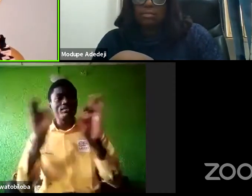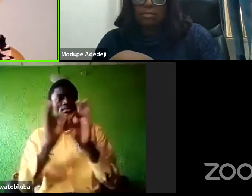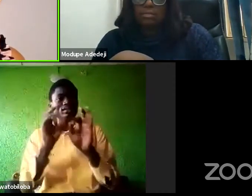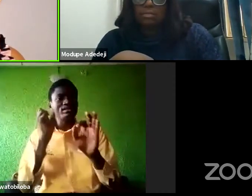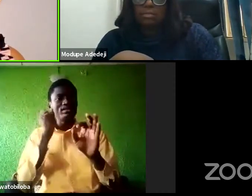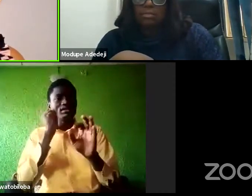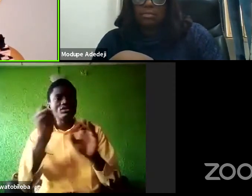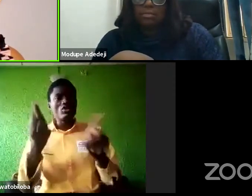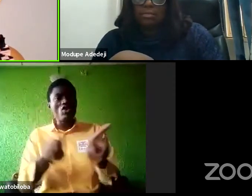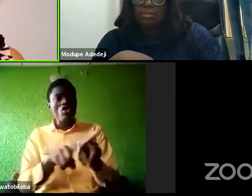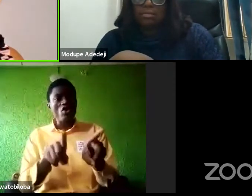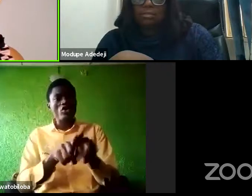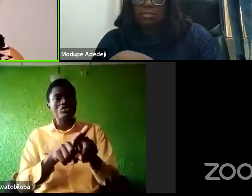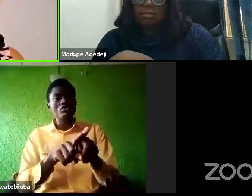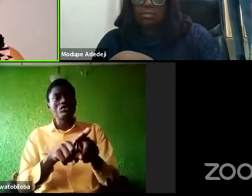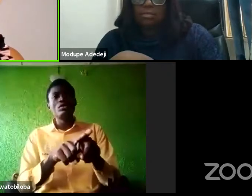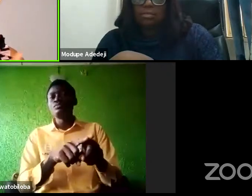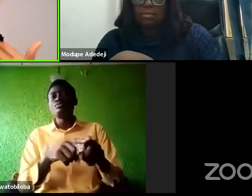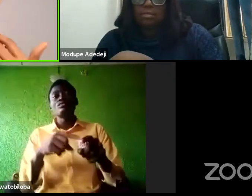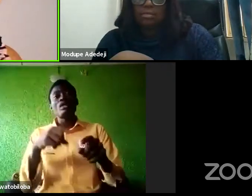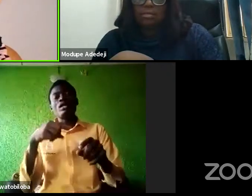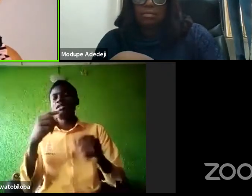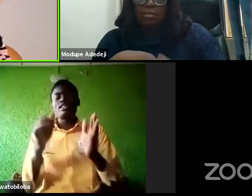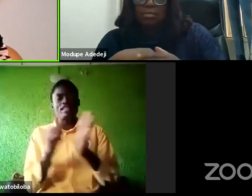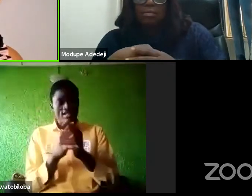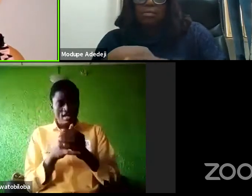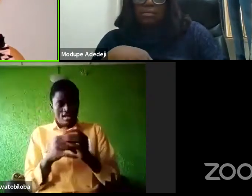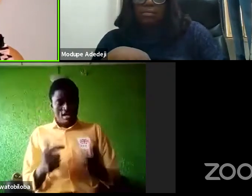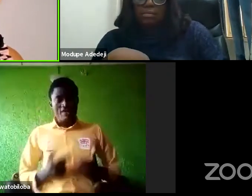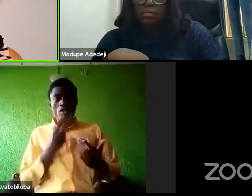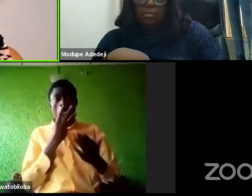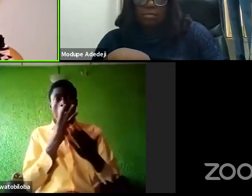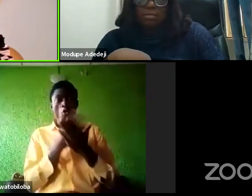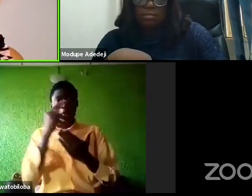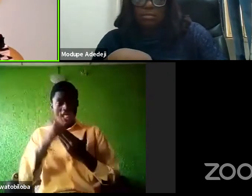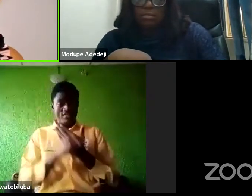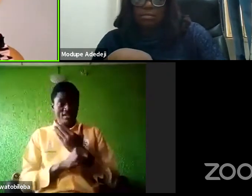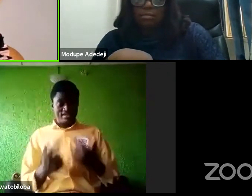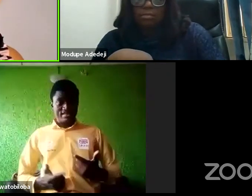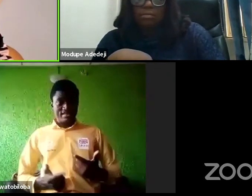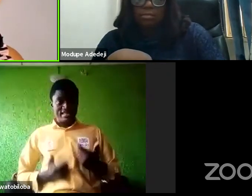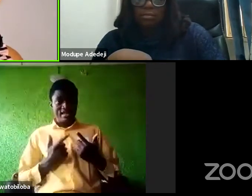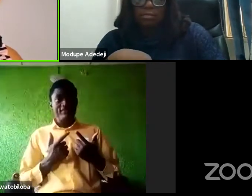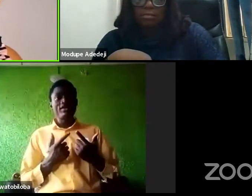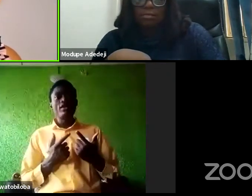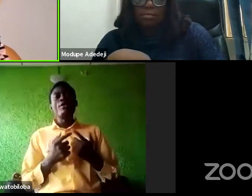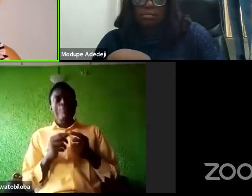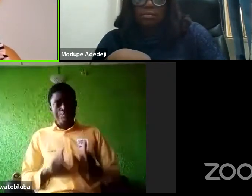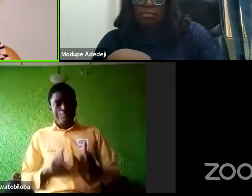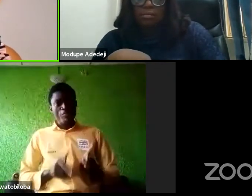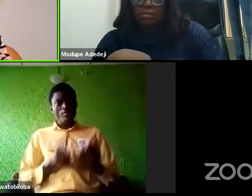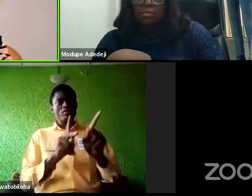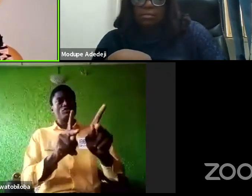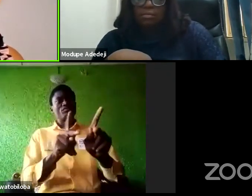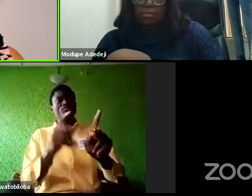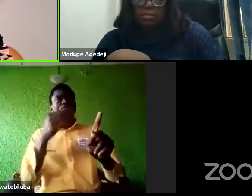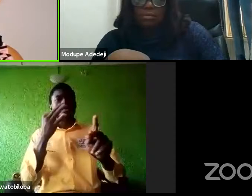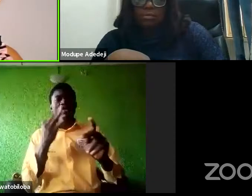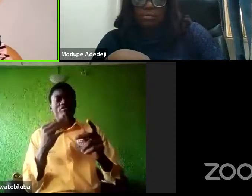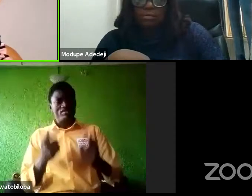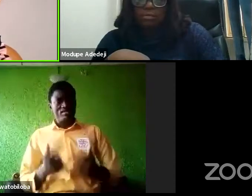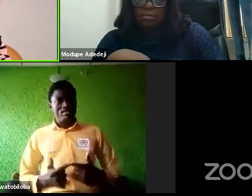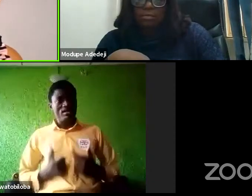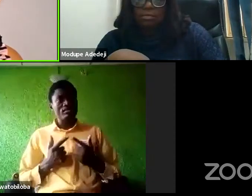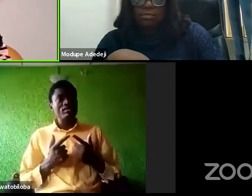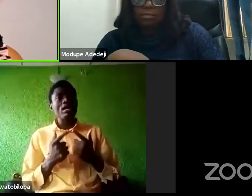having a wellness lifestyle, promotion of wellness, promotion of your well-being, and paying attention to the little details is very important. Someone asked